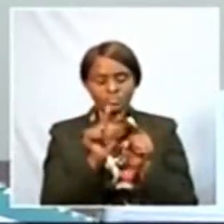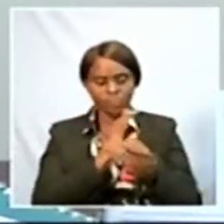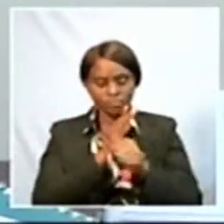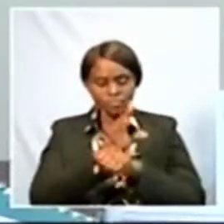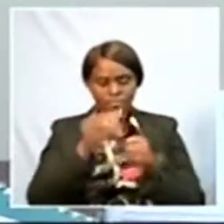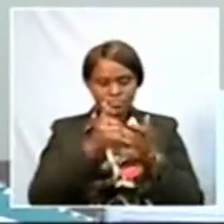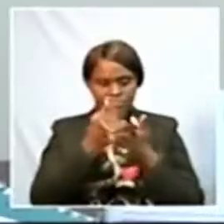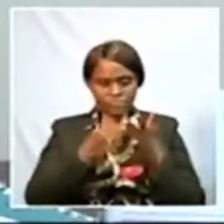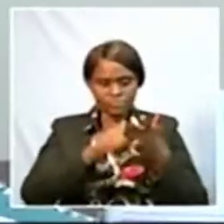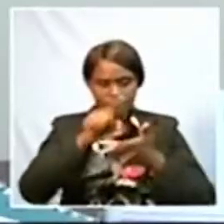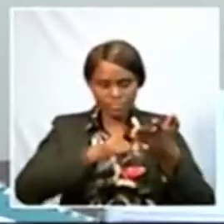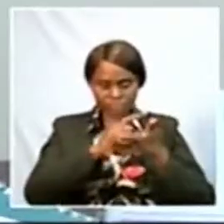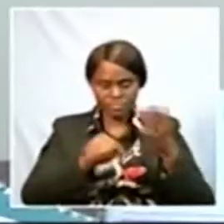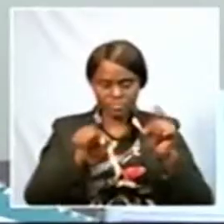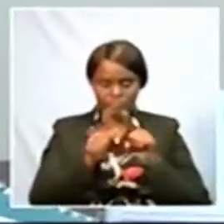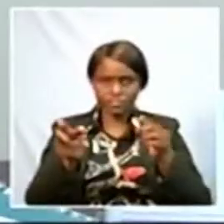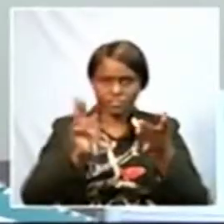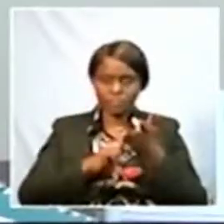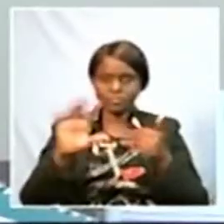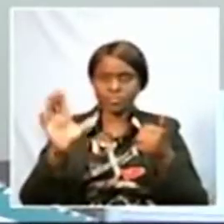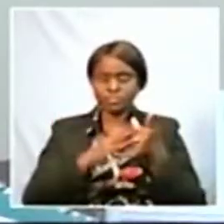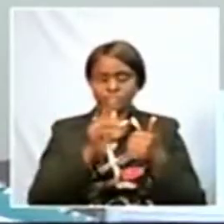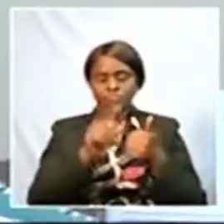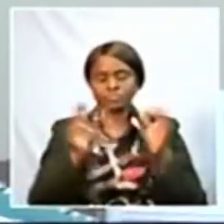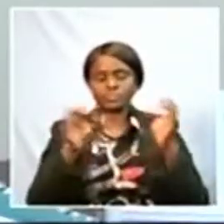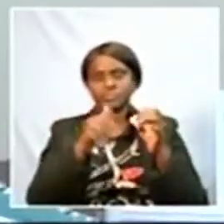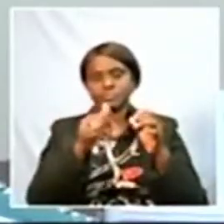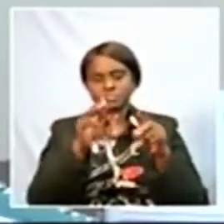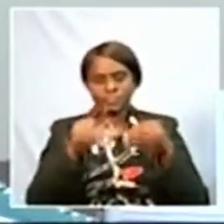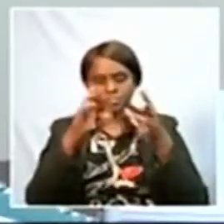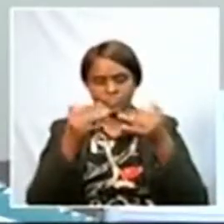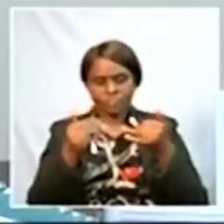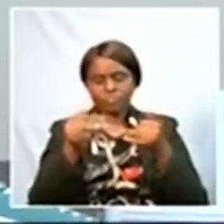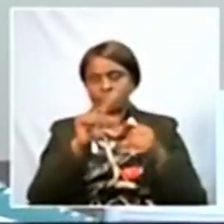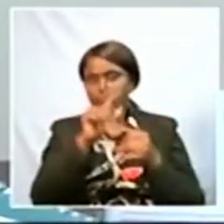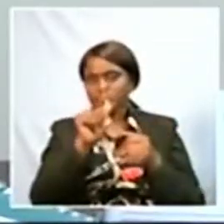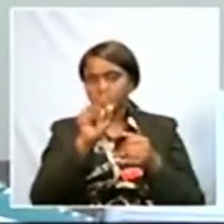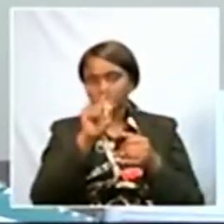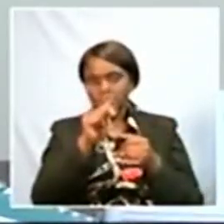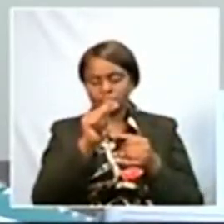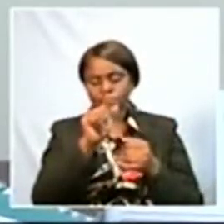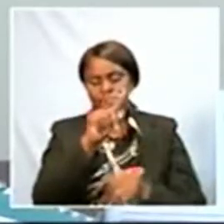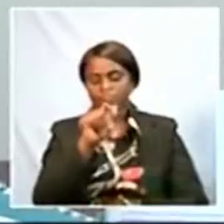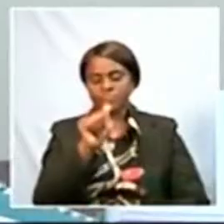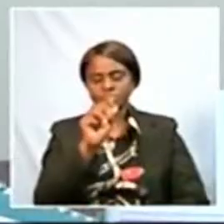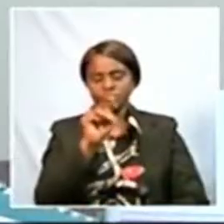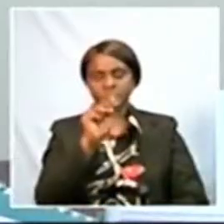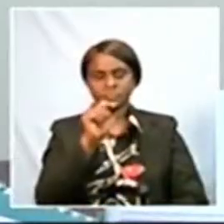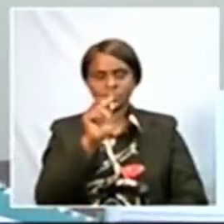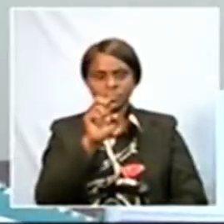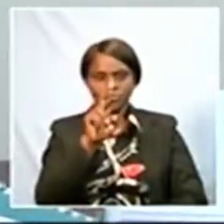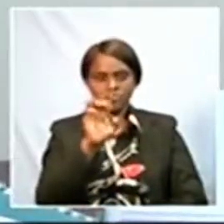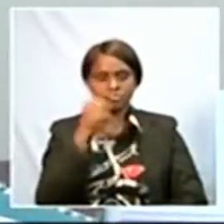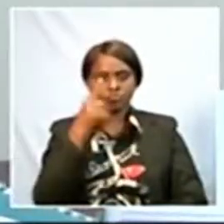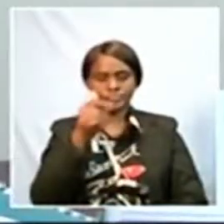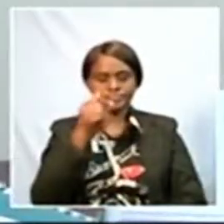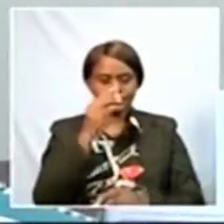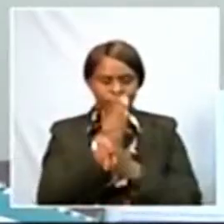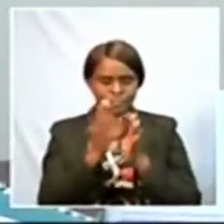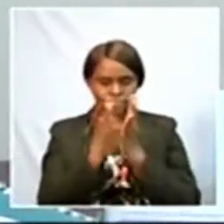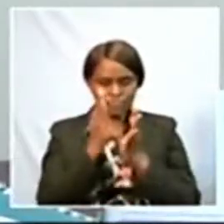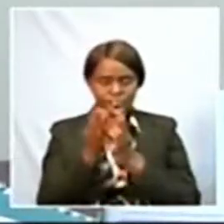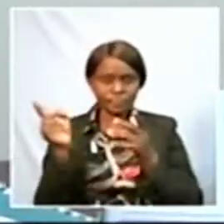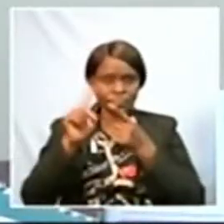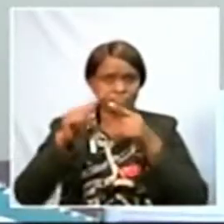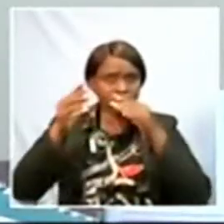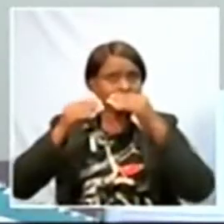the termination and retendering process, the Council awarded Zamtrek Investment Limited, who has since constructed up to roof